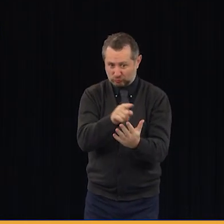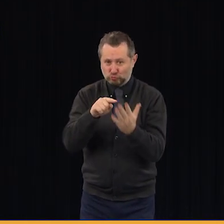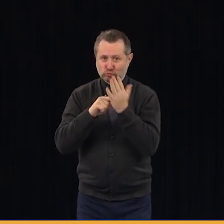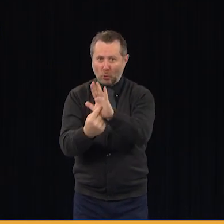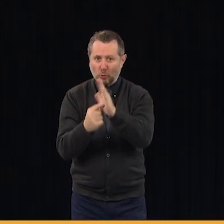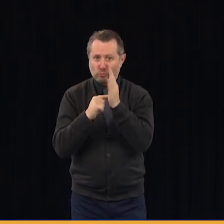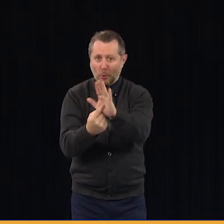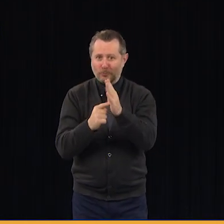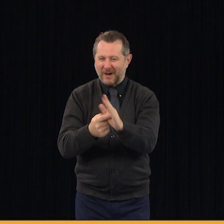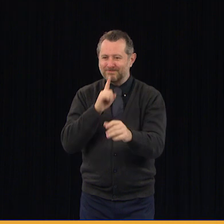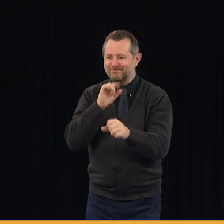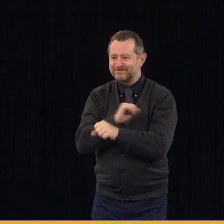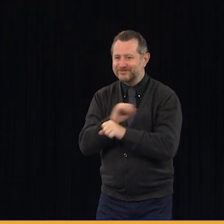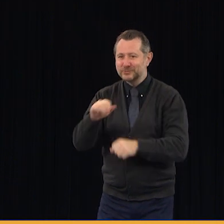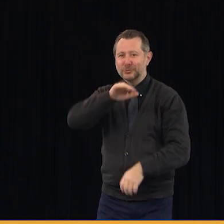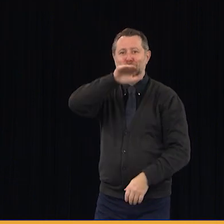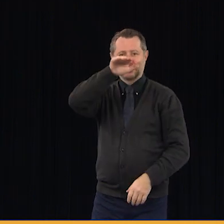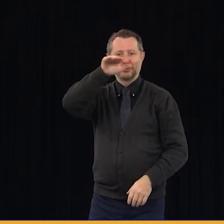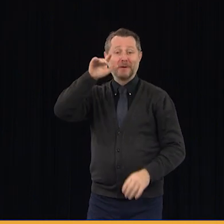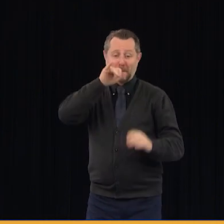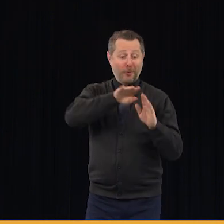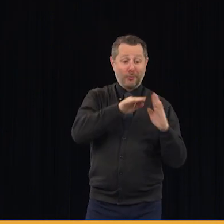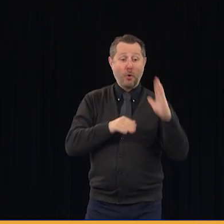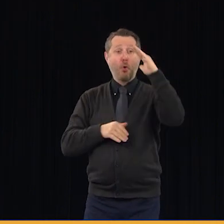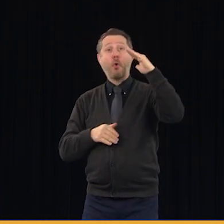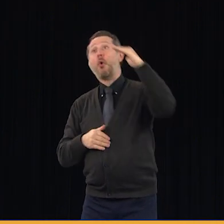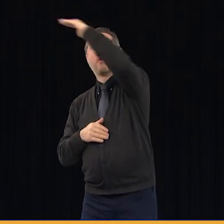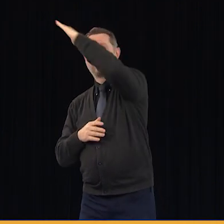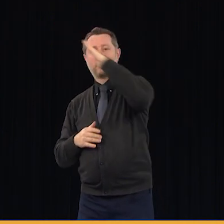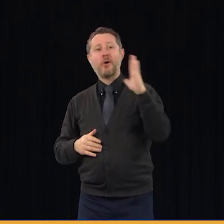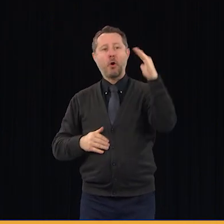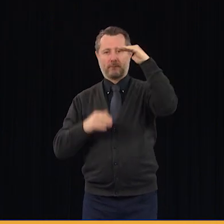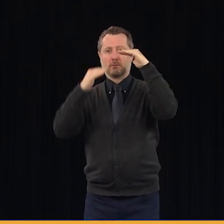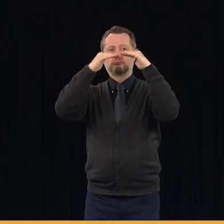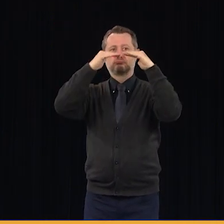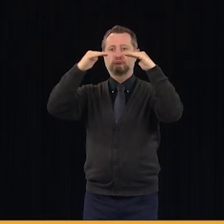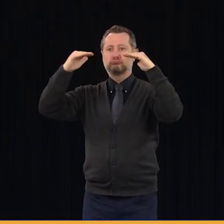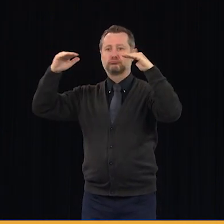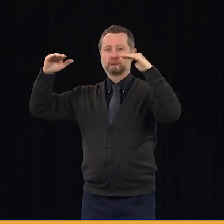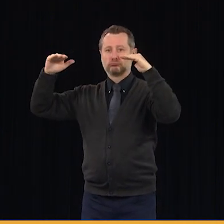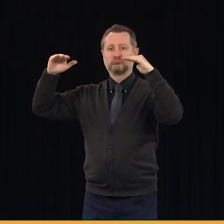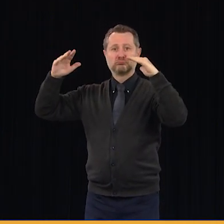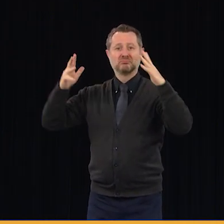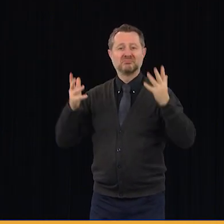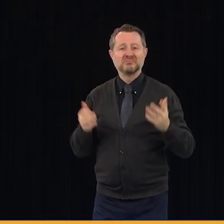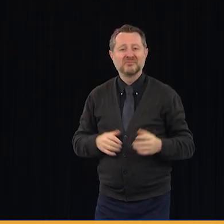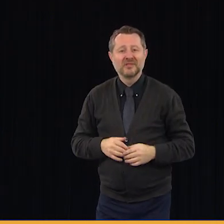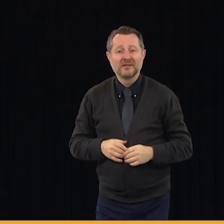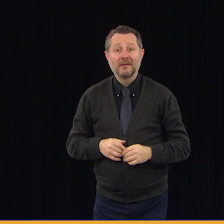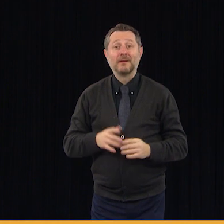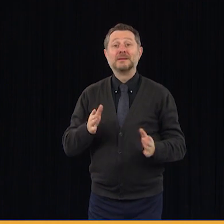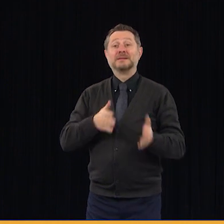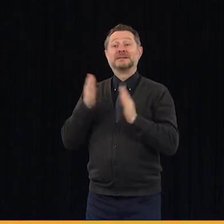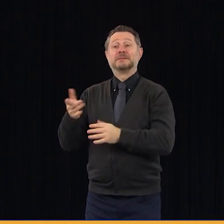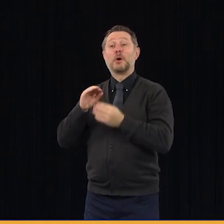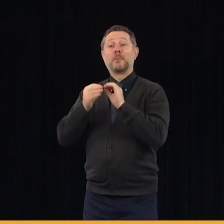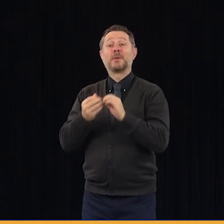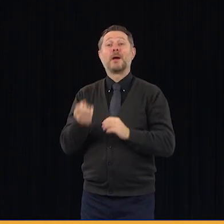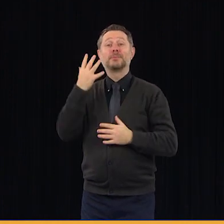the curve so far, and the numbers are coming down so far. Number of intubations is